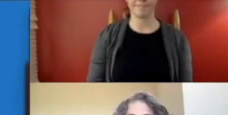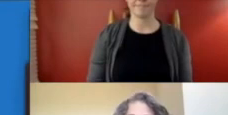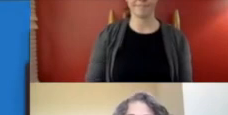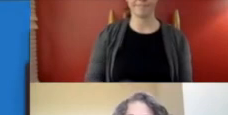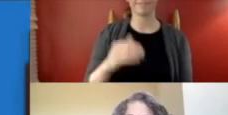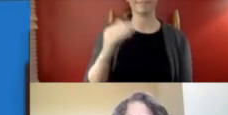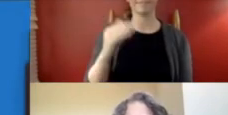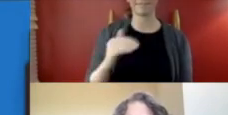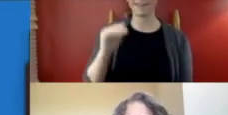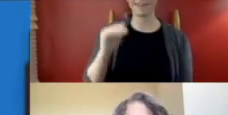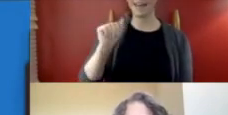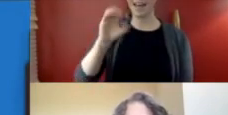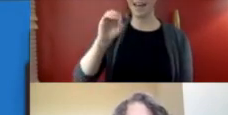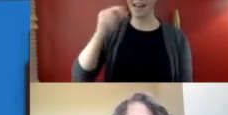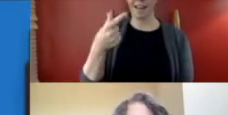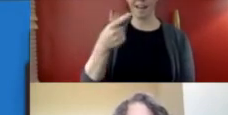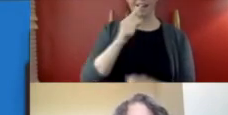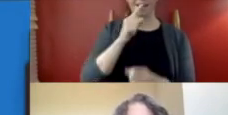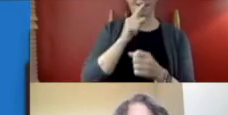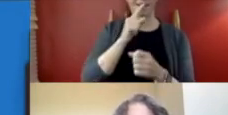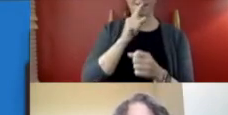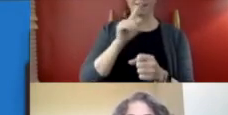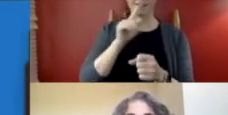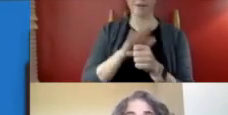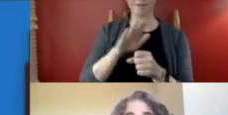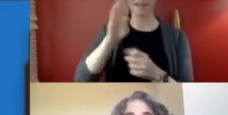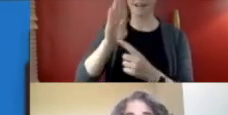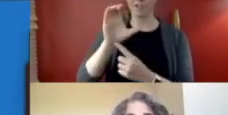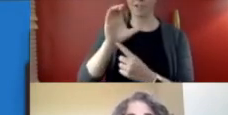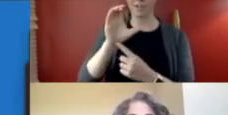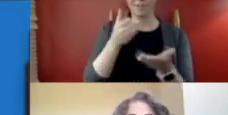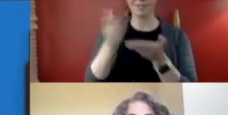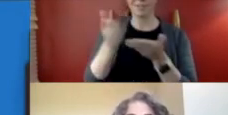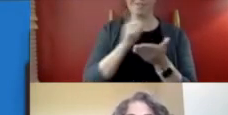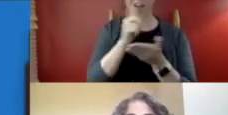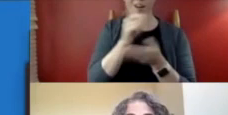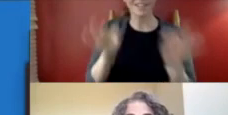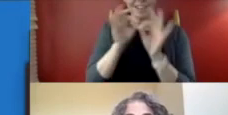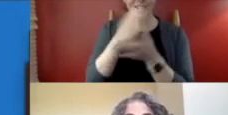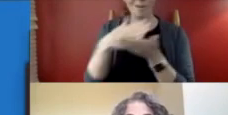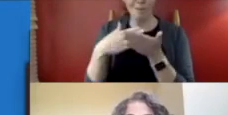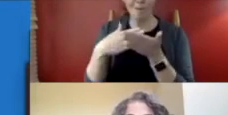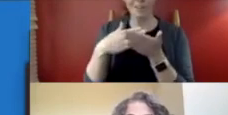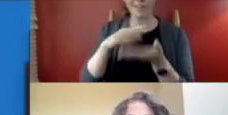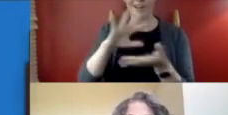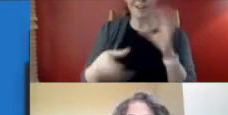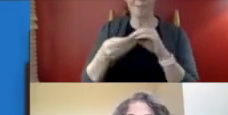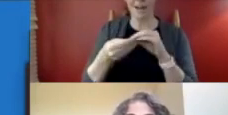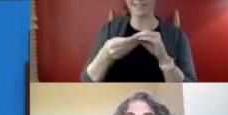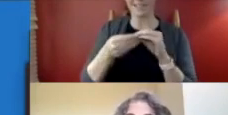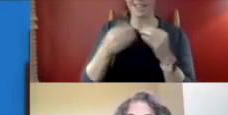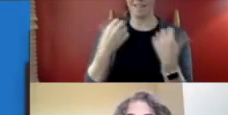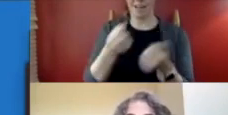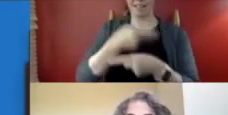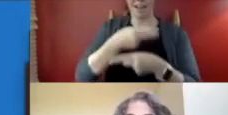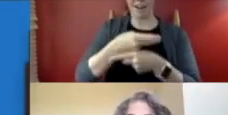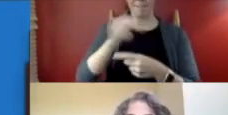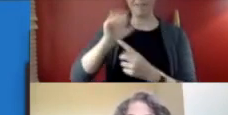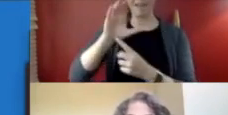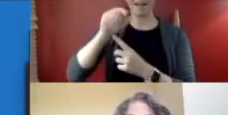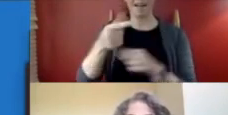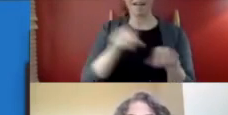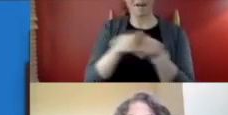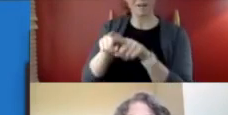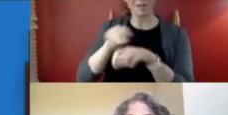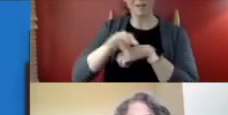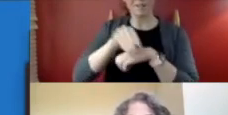ACOG affirms that contraception services are an essential component of comprehensive health care. ACOG also advises